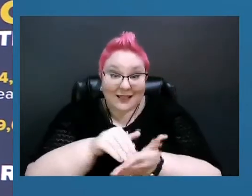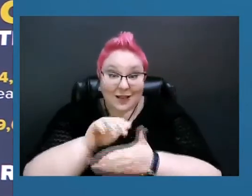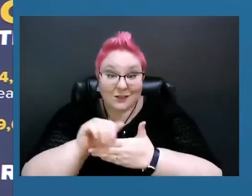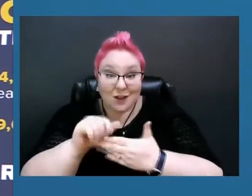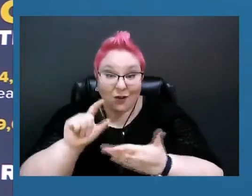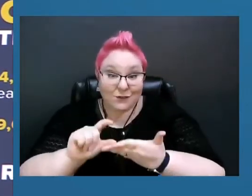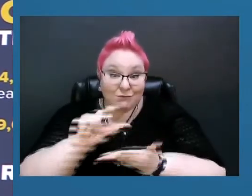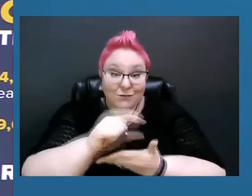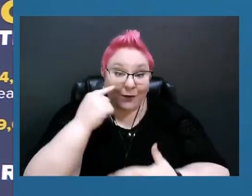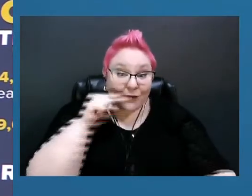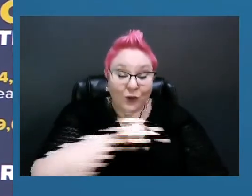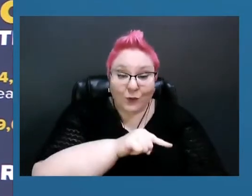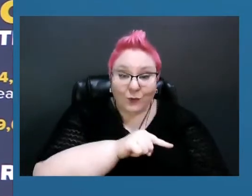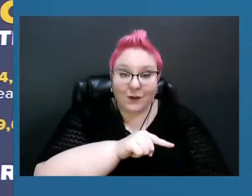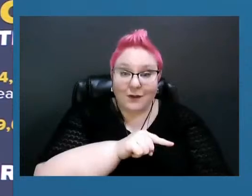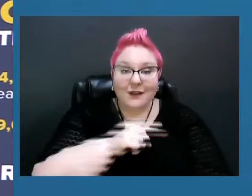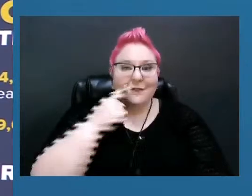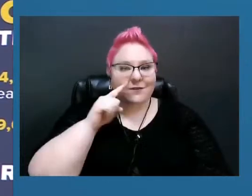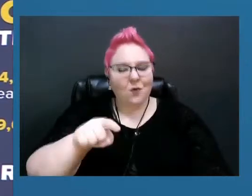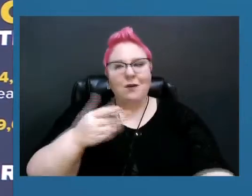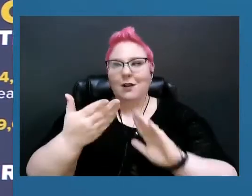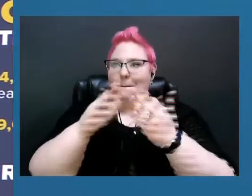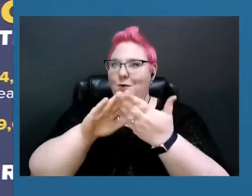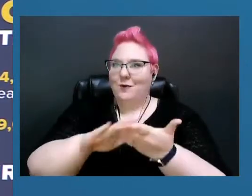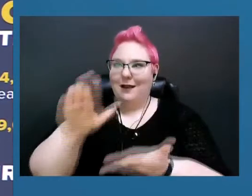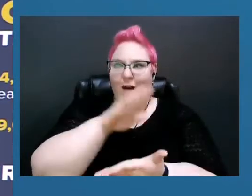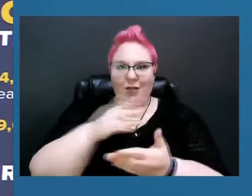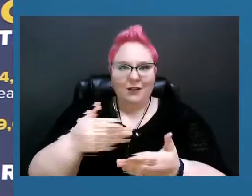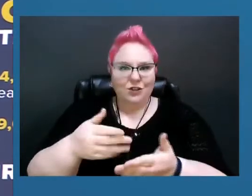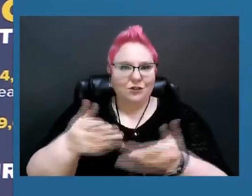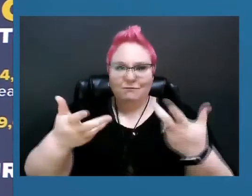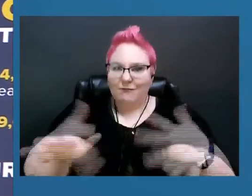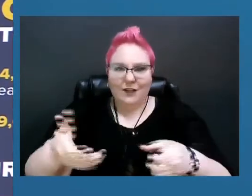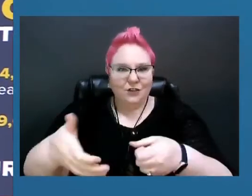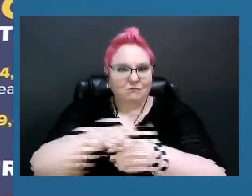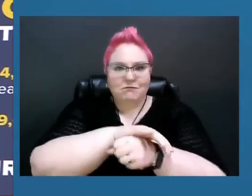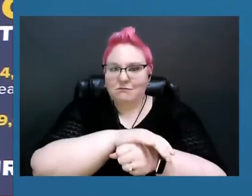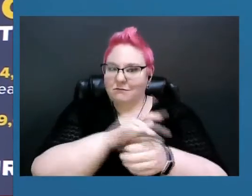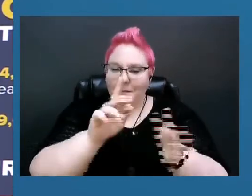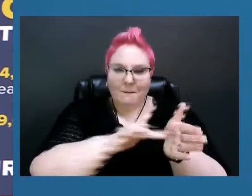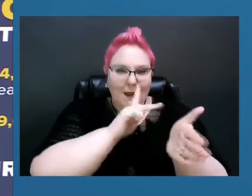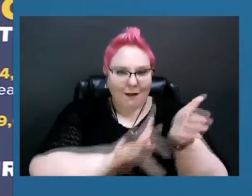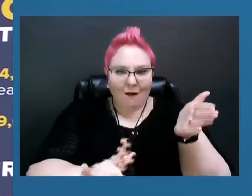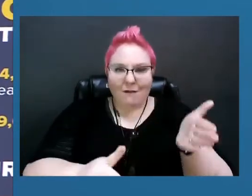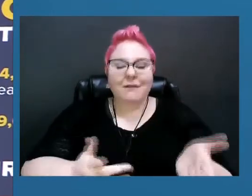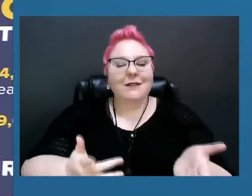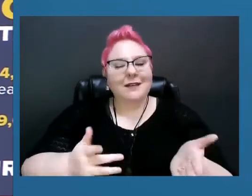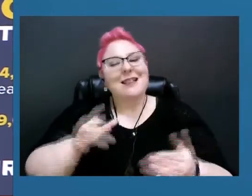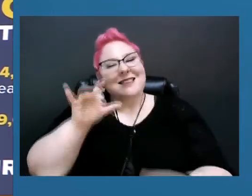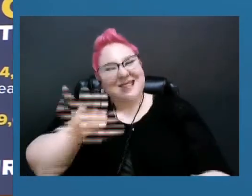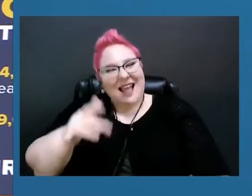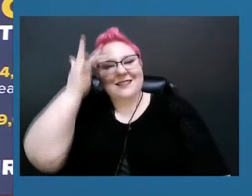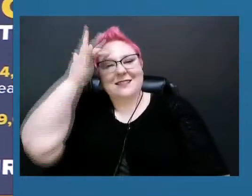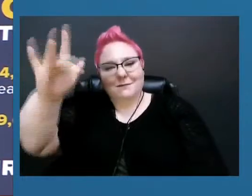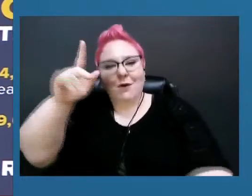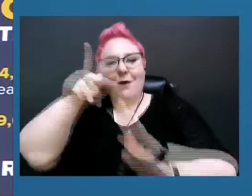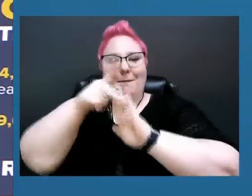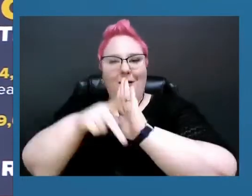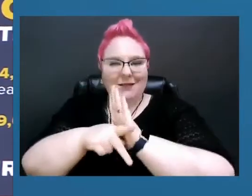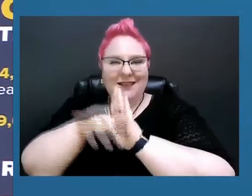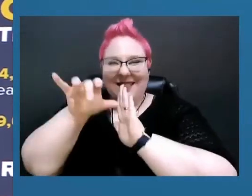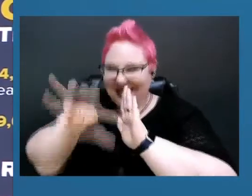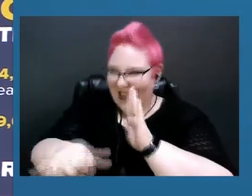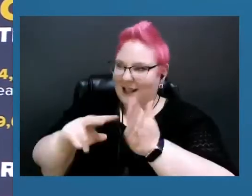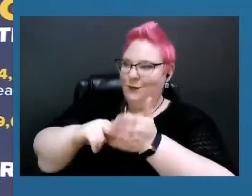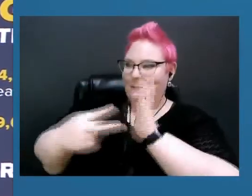To cover that cost of a community college will change her life forever, and it serves a purpose for us. That's what smart policies are all about. So